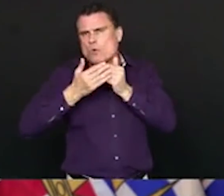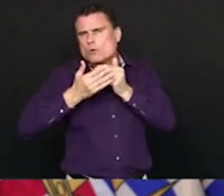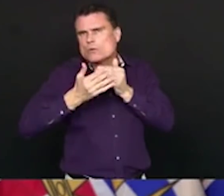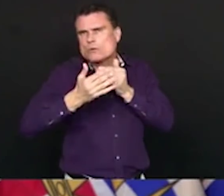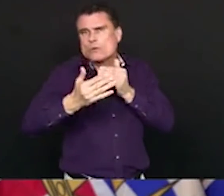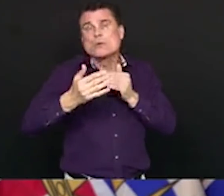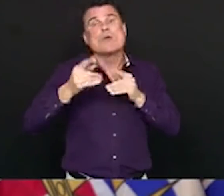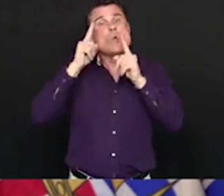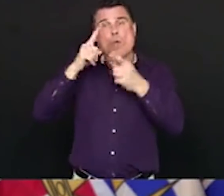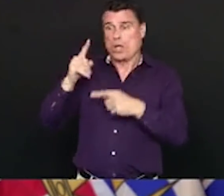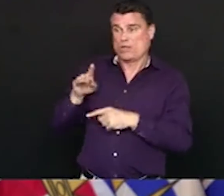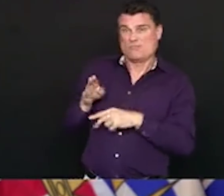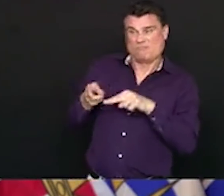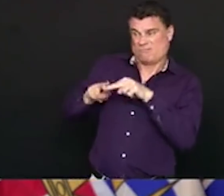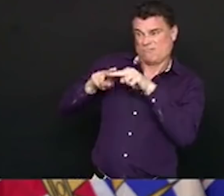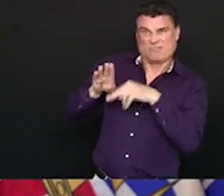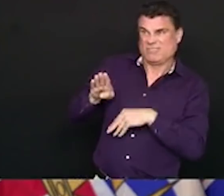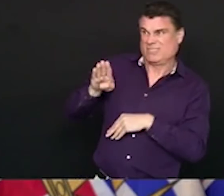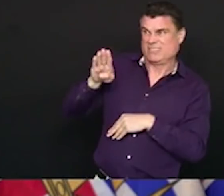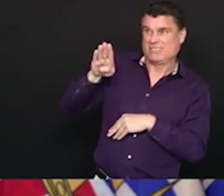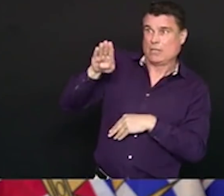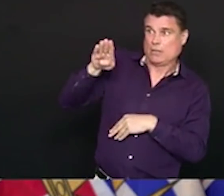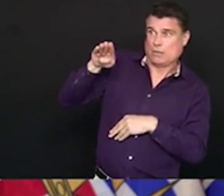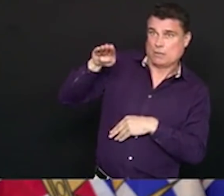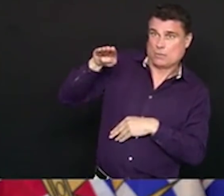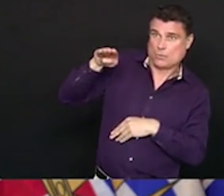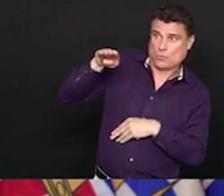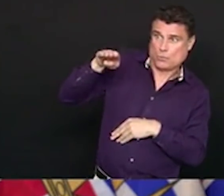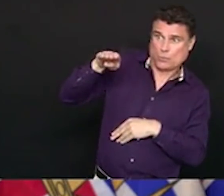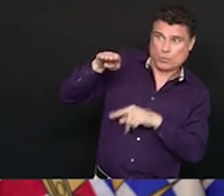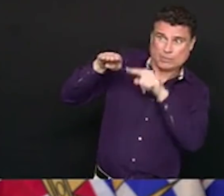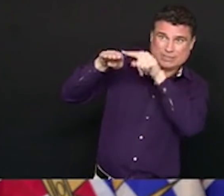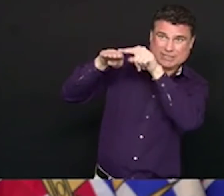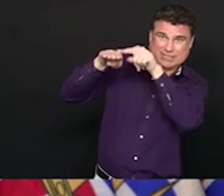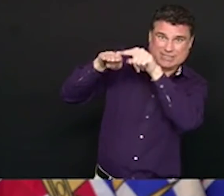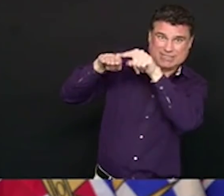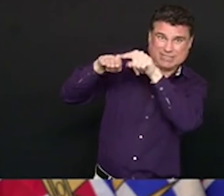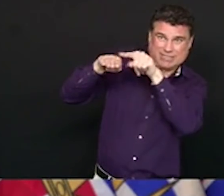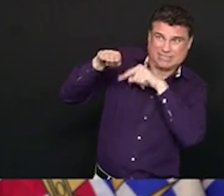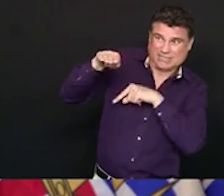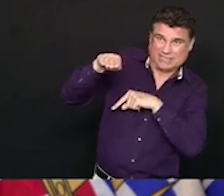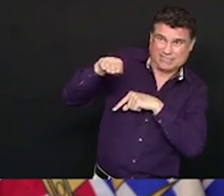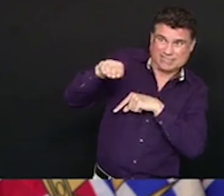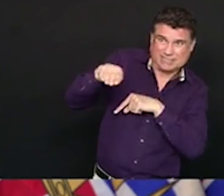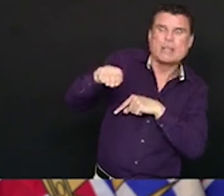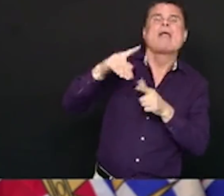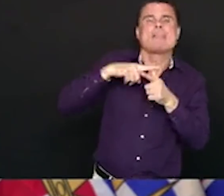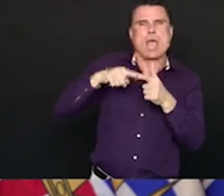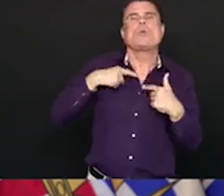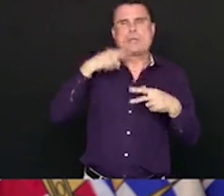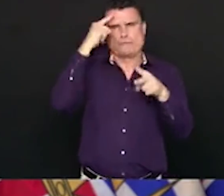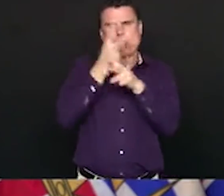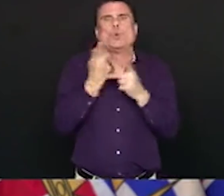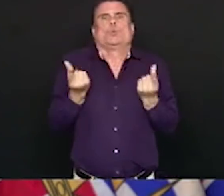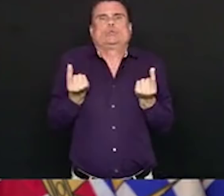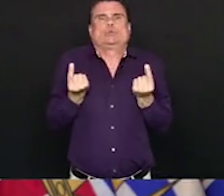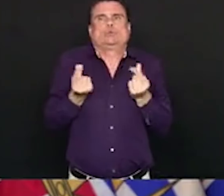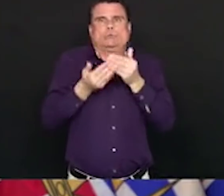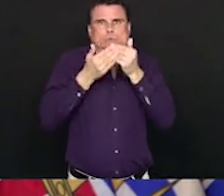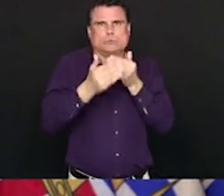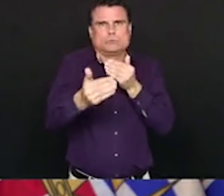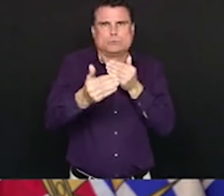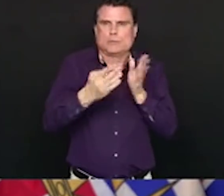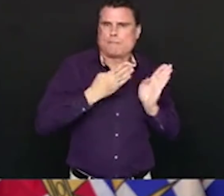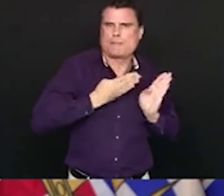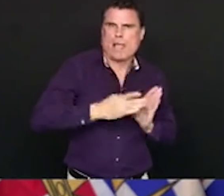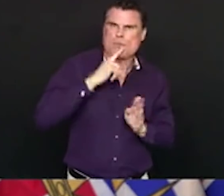We're not there yet. We still need to hold the line. Really importantly, we need to hold the line for the coming weeks here in British Columbia. We are